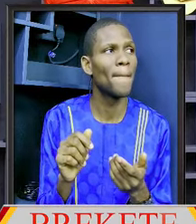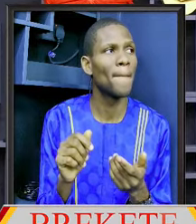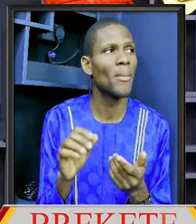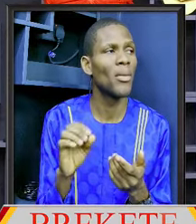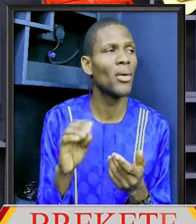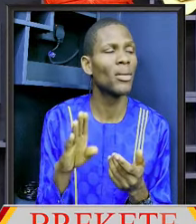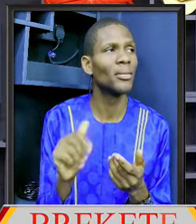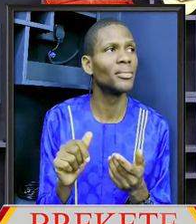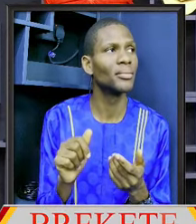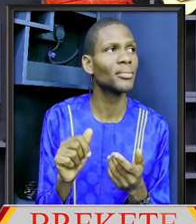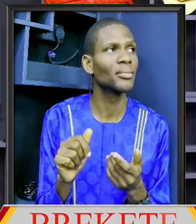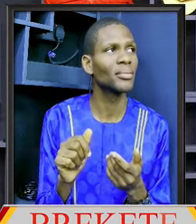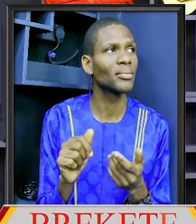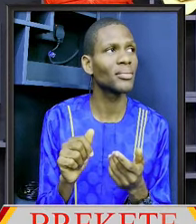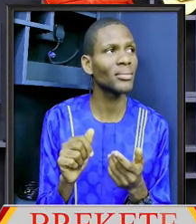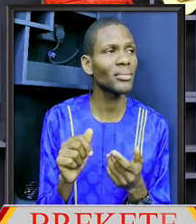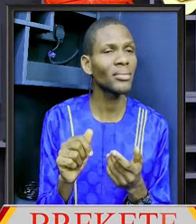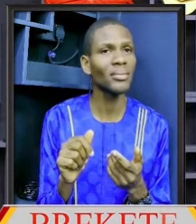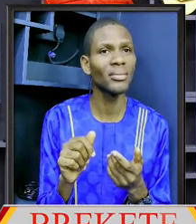Oba,